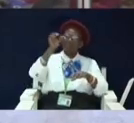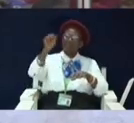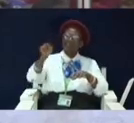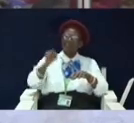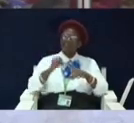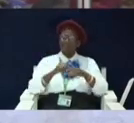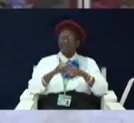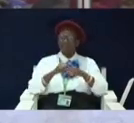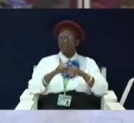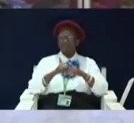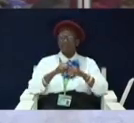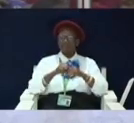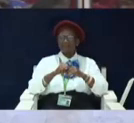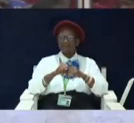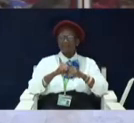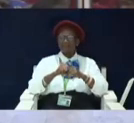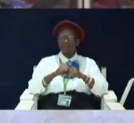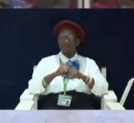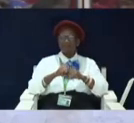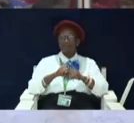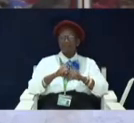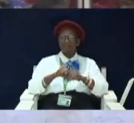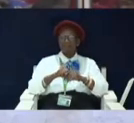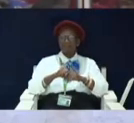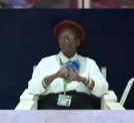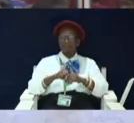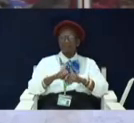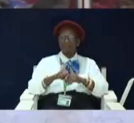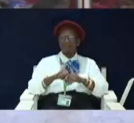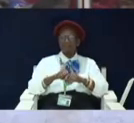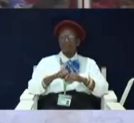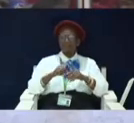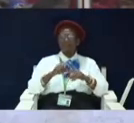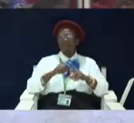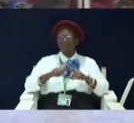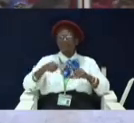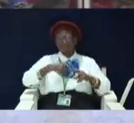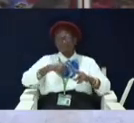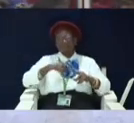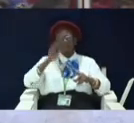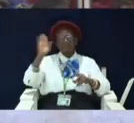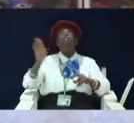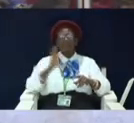ede, but I will never borrow.